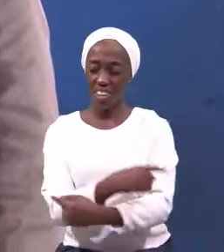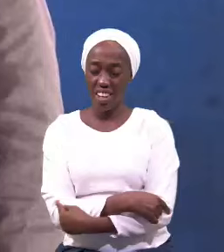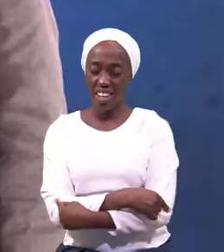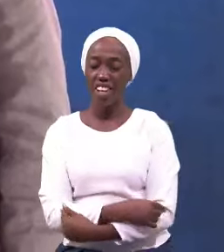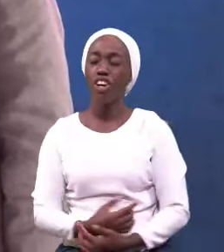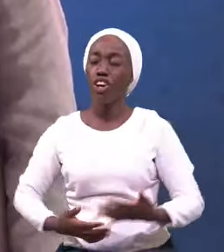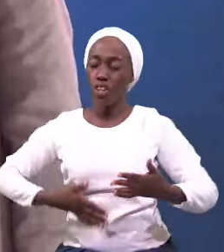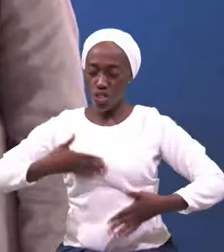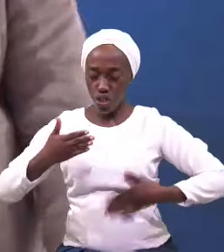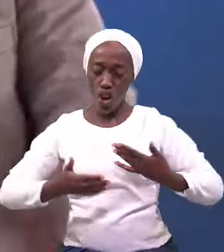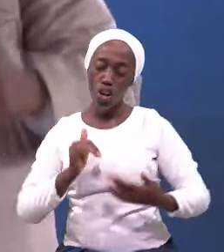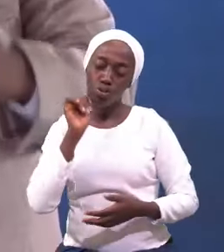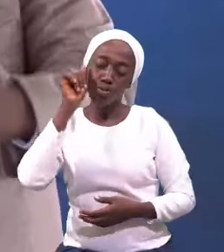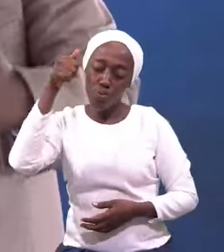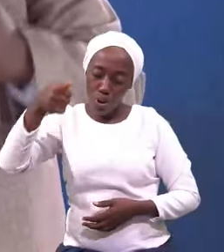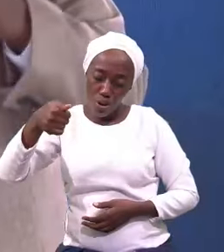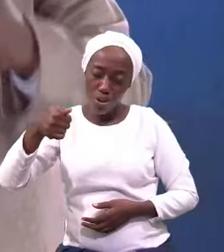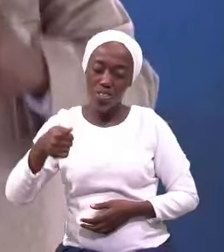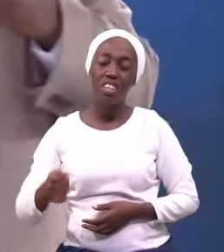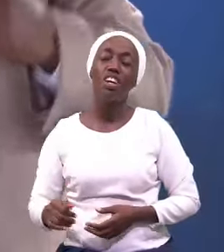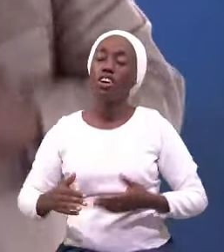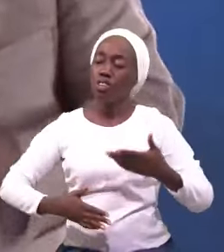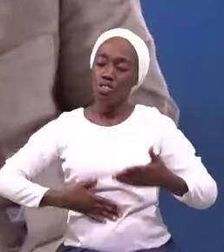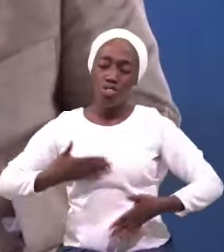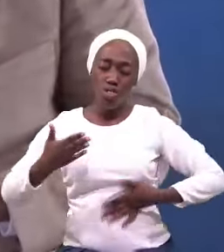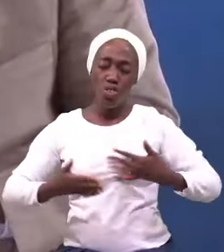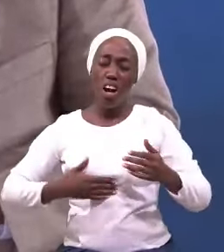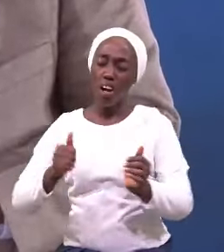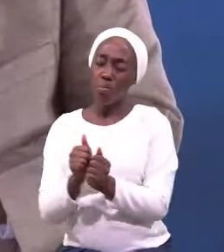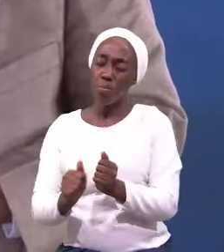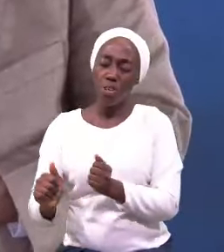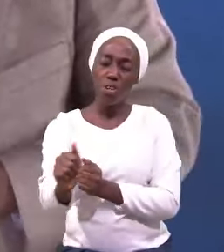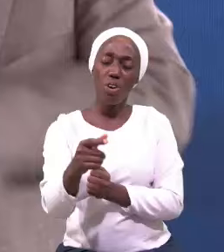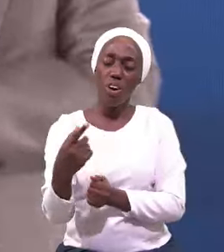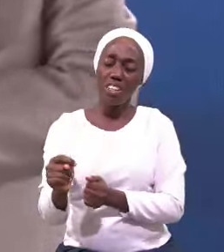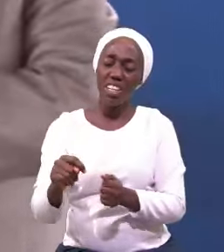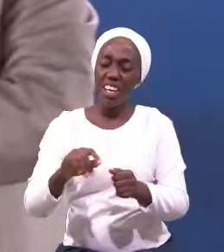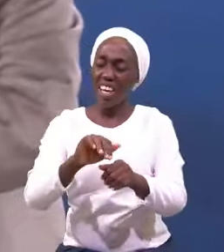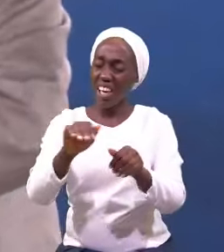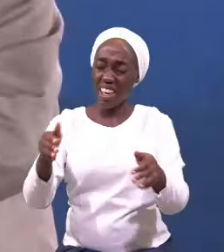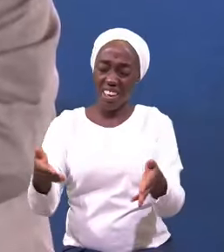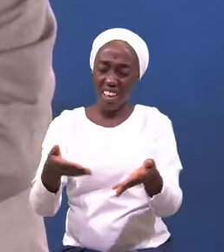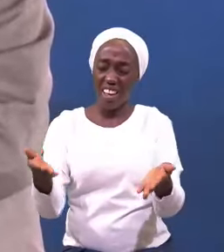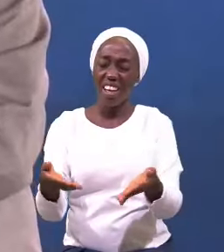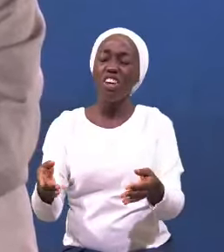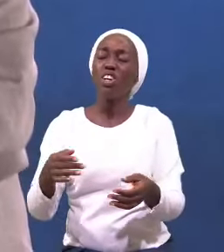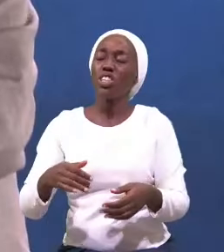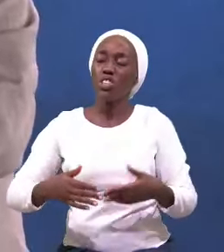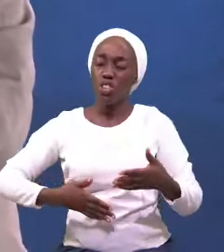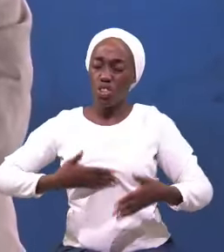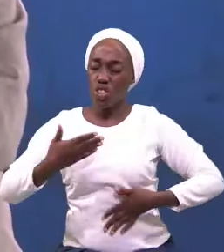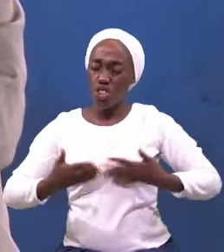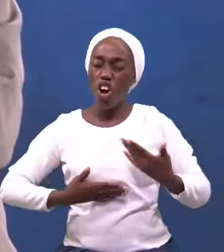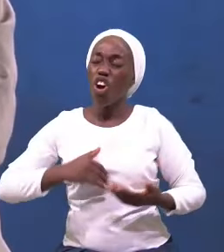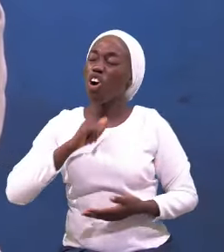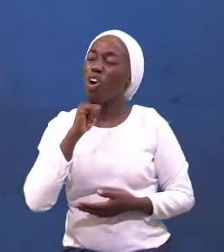Joy tomorrow. Amen. Joy beyond the average. Amen. Joy